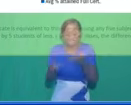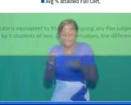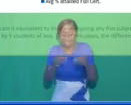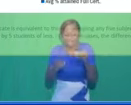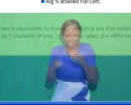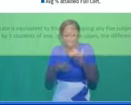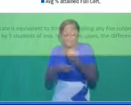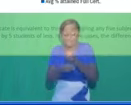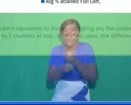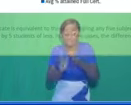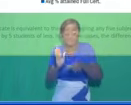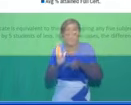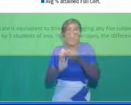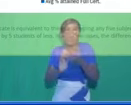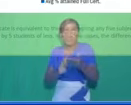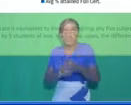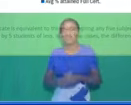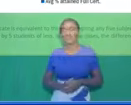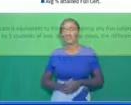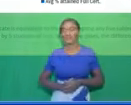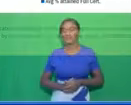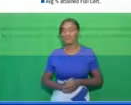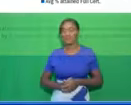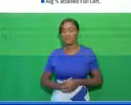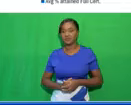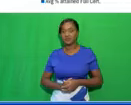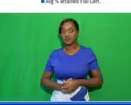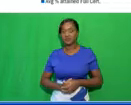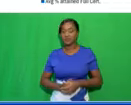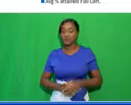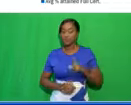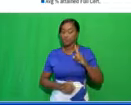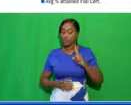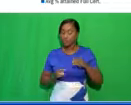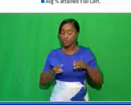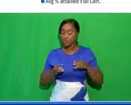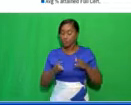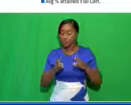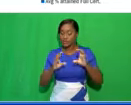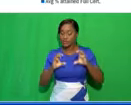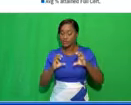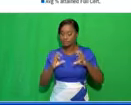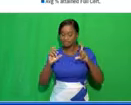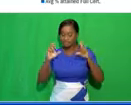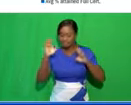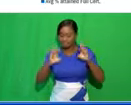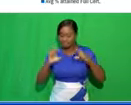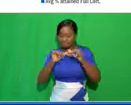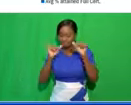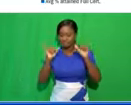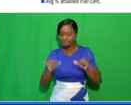to create this data. Now, one way in which we could assess a system like ours is to look at five O-levels